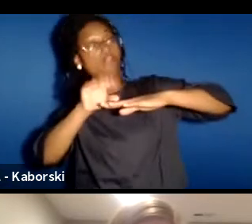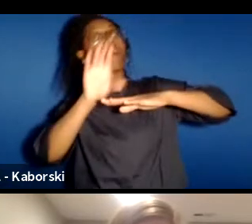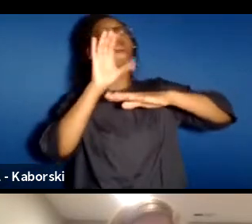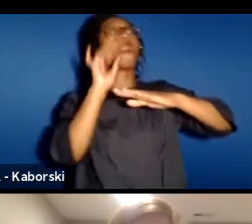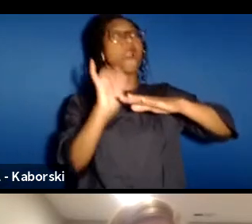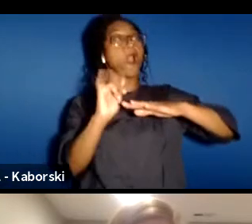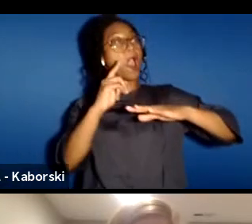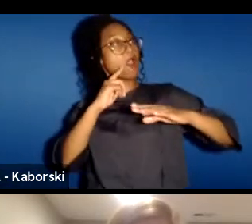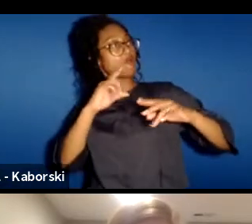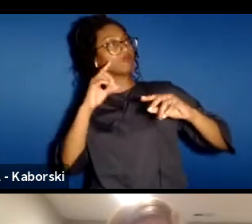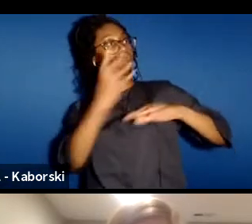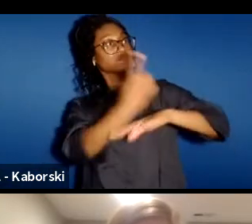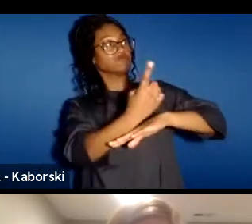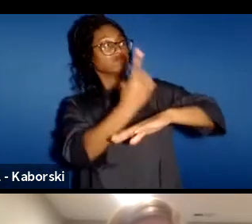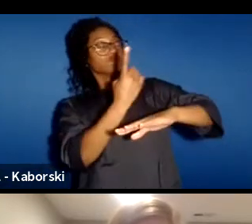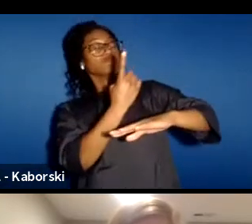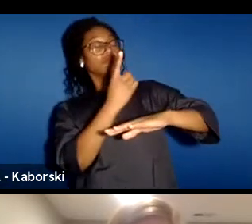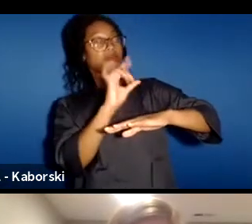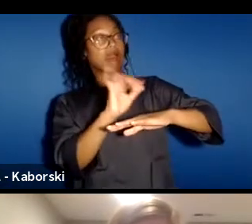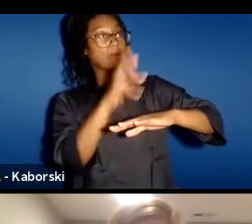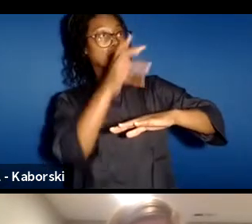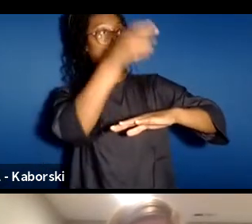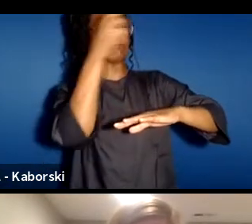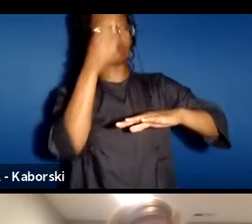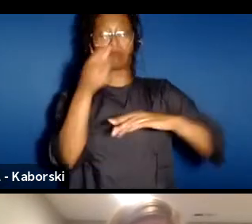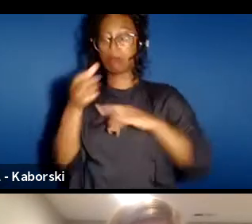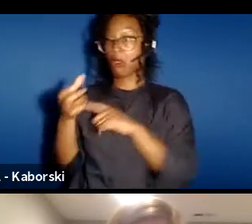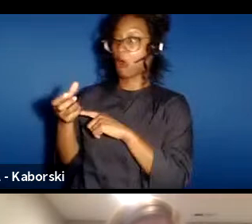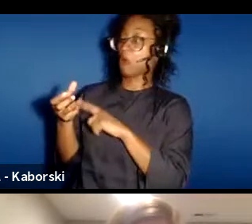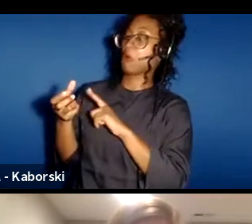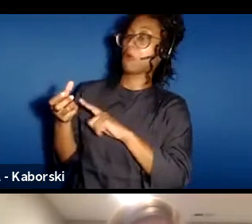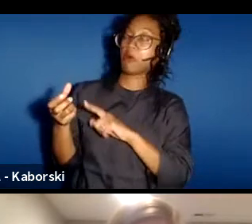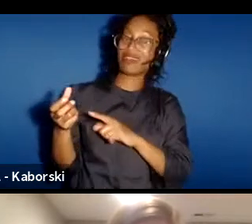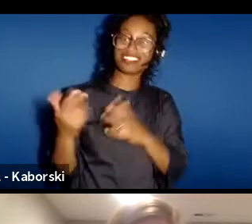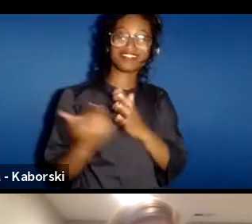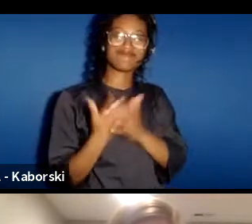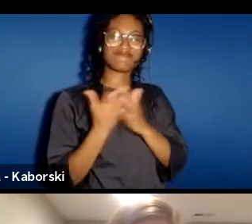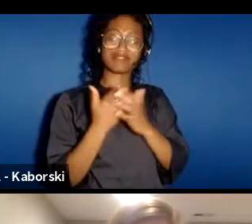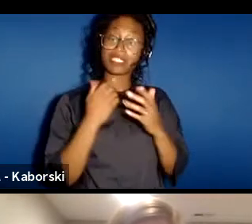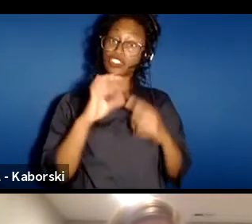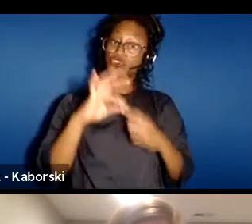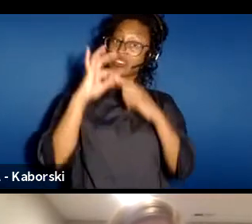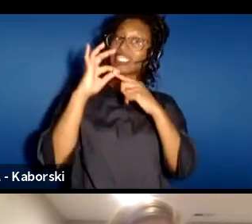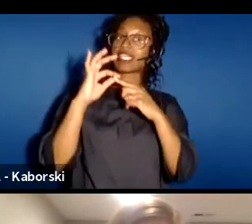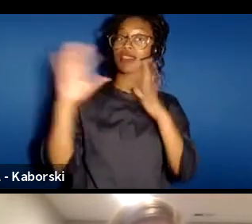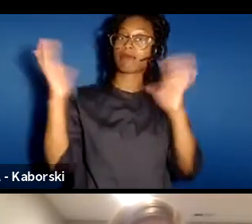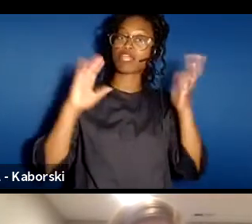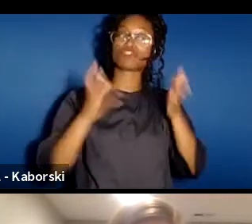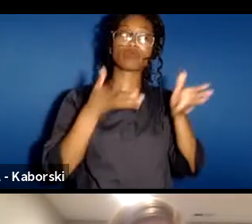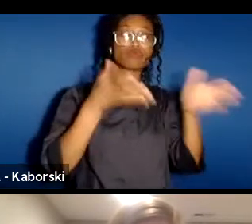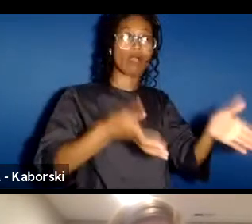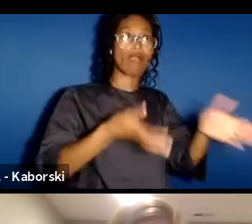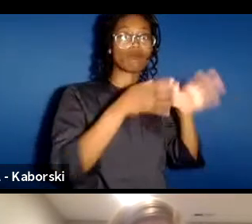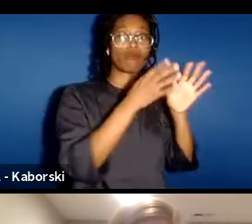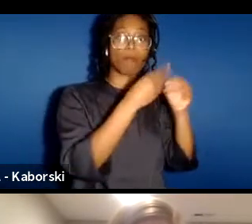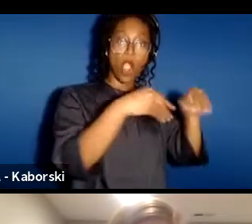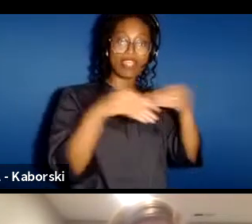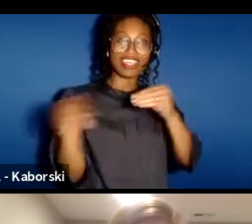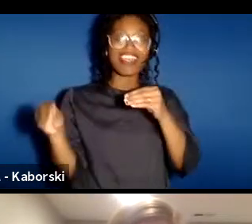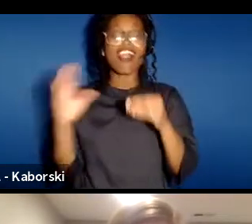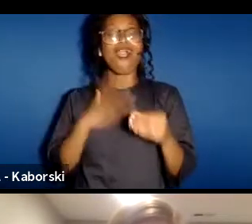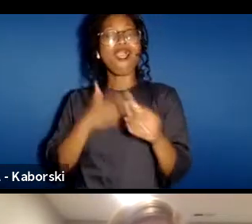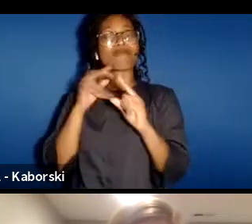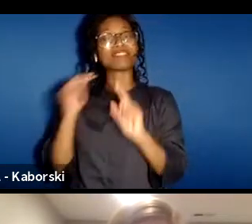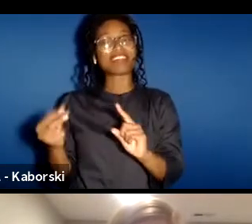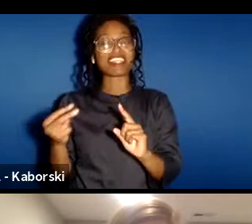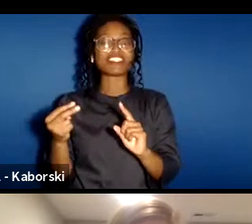distinctive. There's not really much like it on the market. So for us, the package was sort of trying to inhere